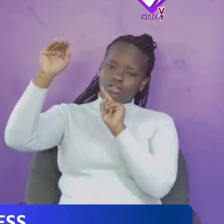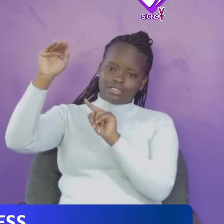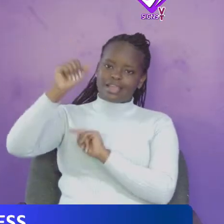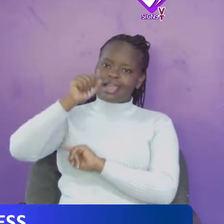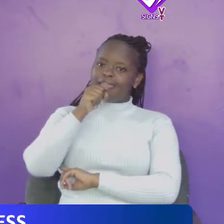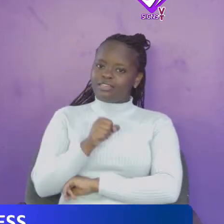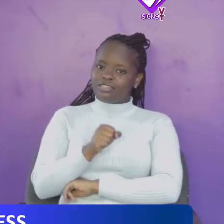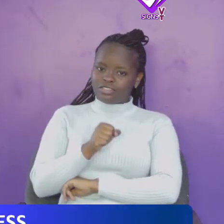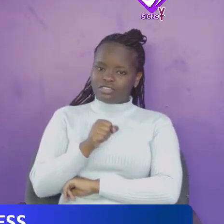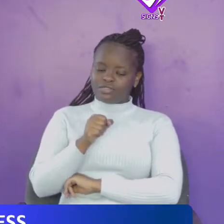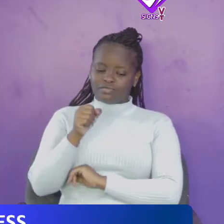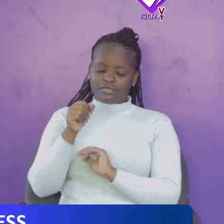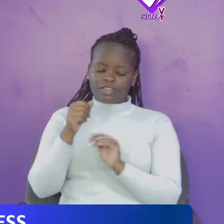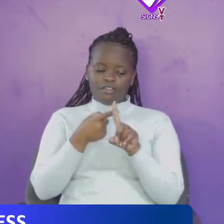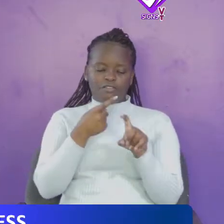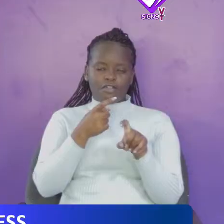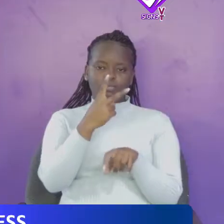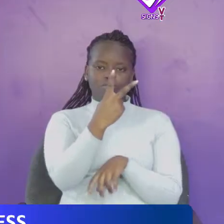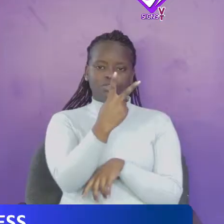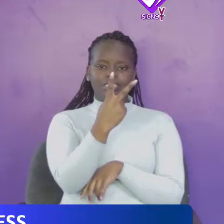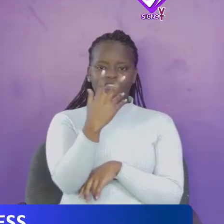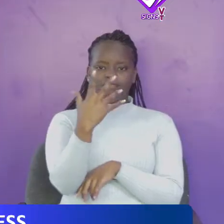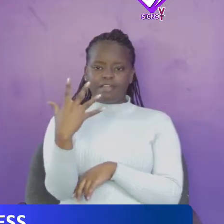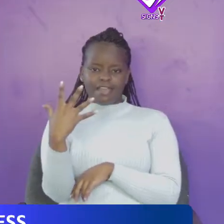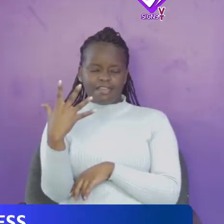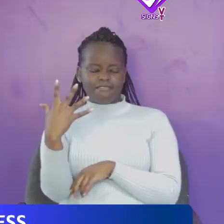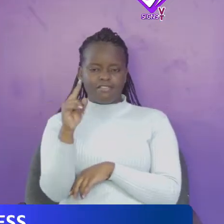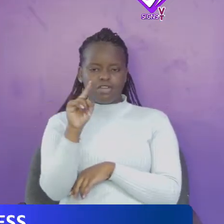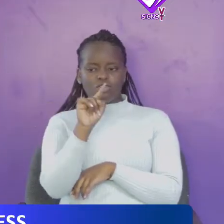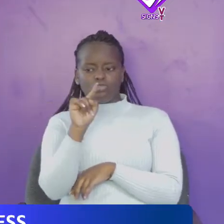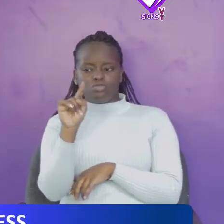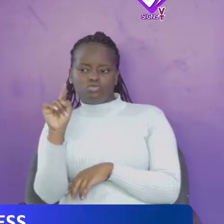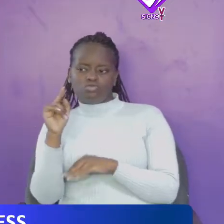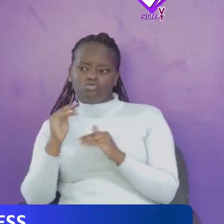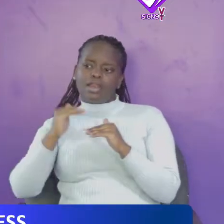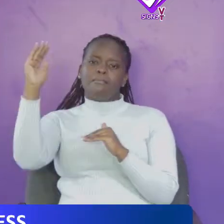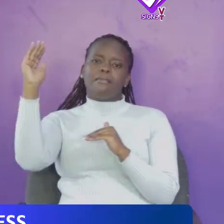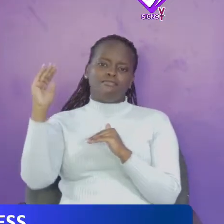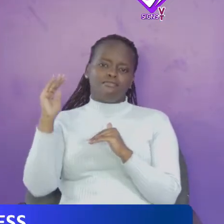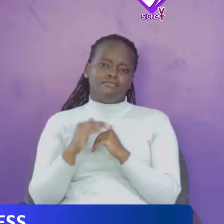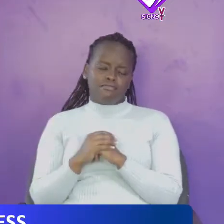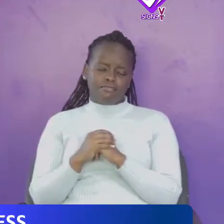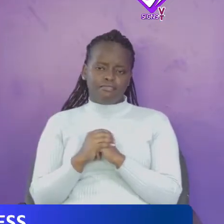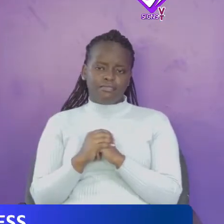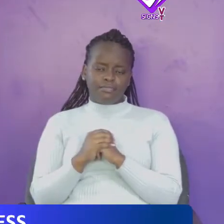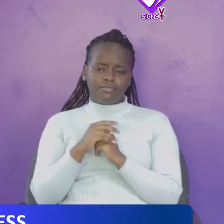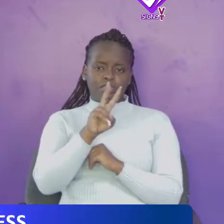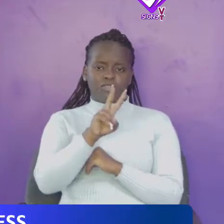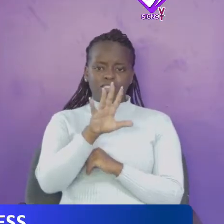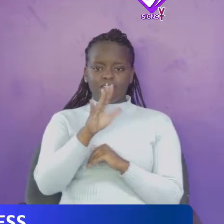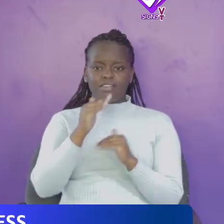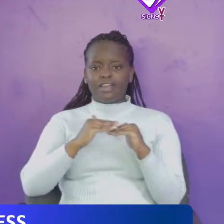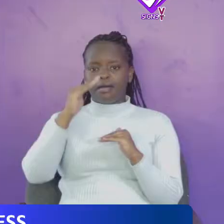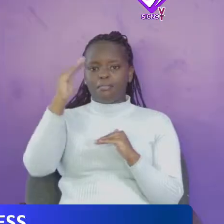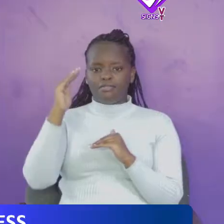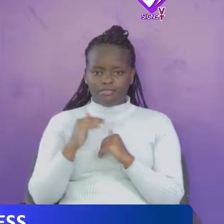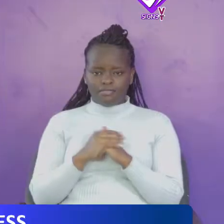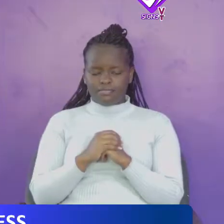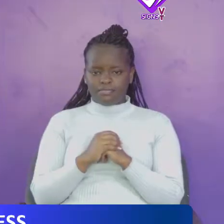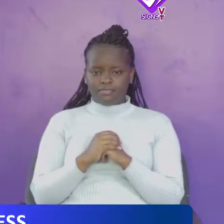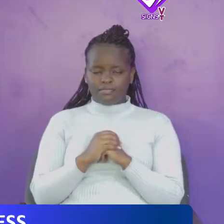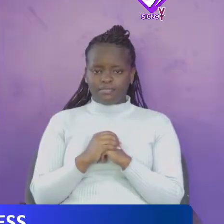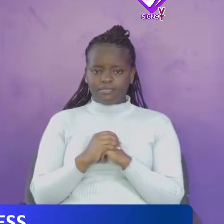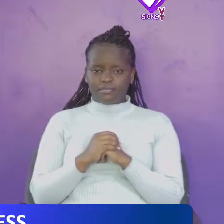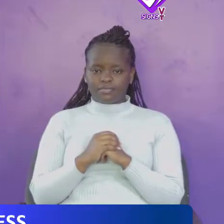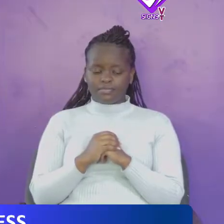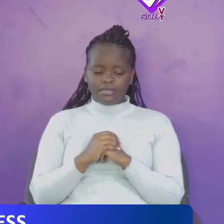So we're looking from the age of 25 Up to and 89. above. Yeah, 25 and above. Yeah. It's a